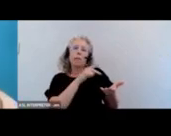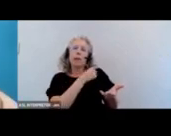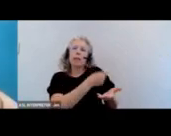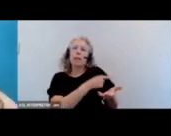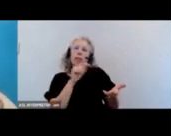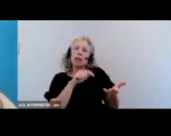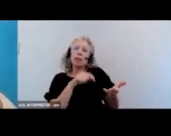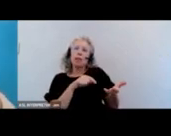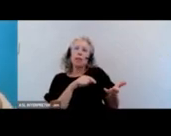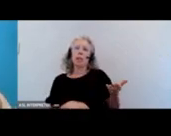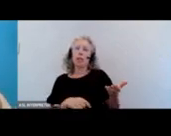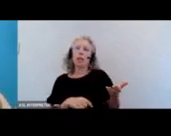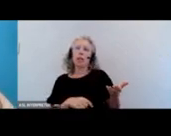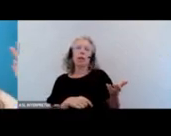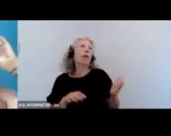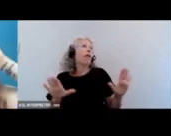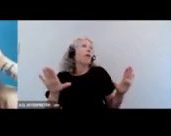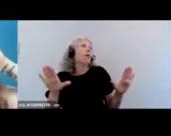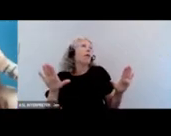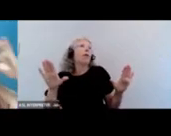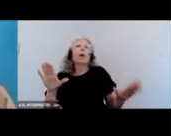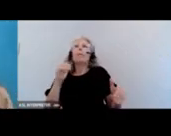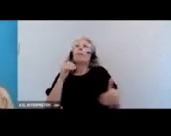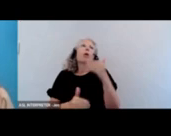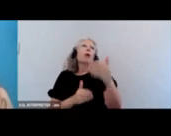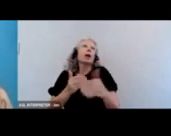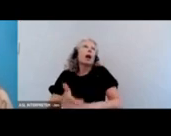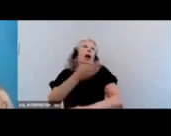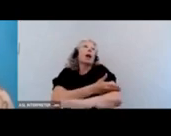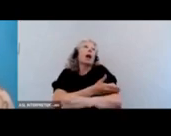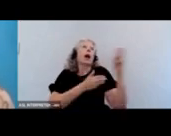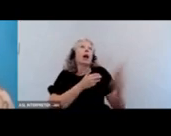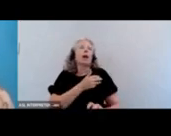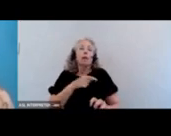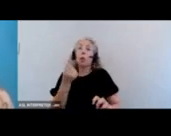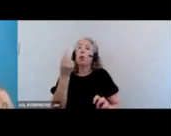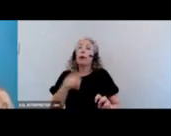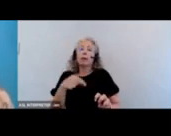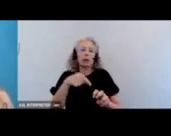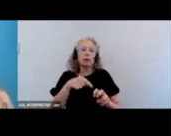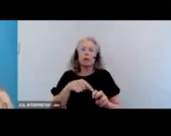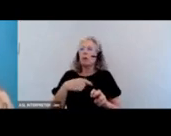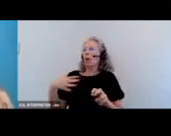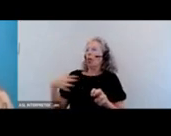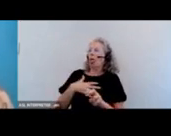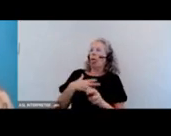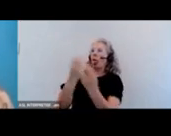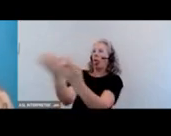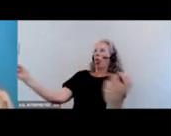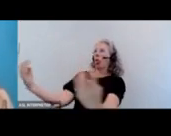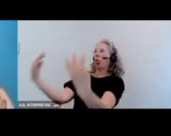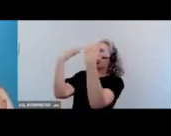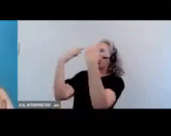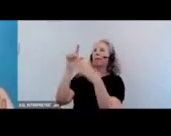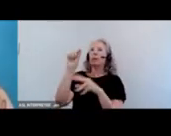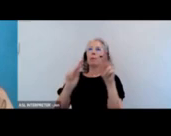it. And it was seen as this great progress. But what happened? She sat there completely intimidated by the number of people around the